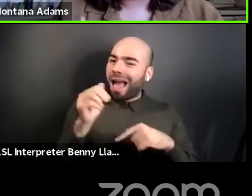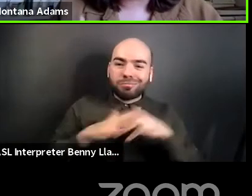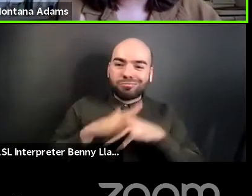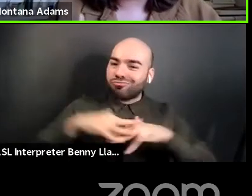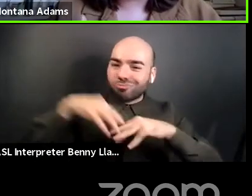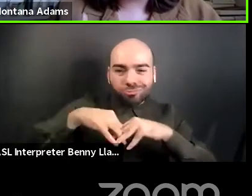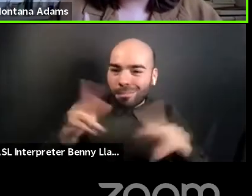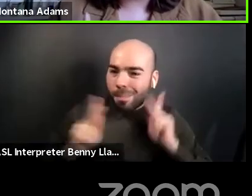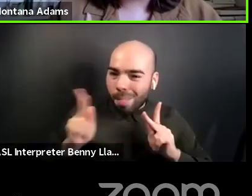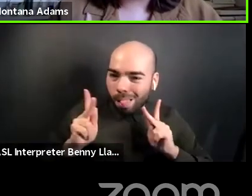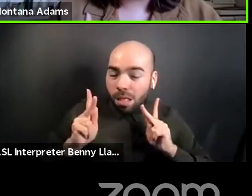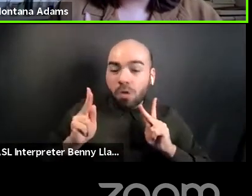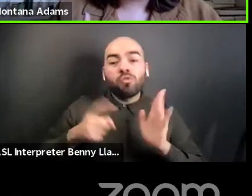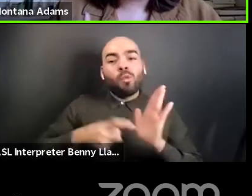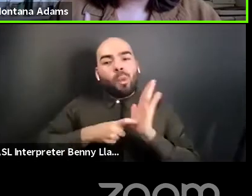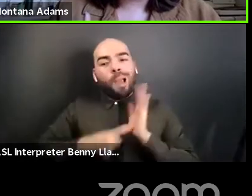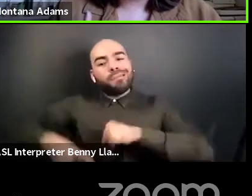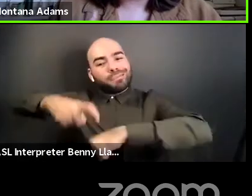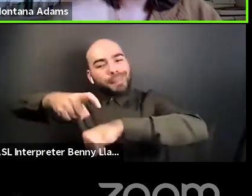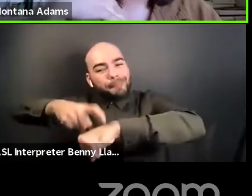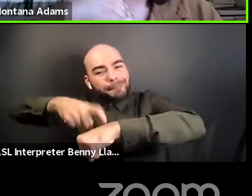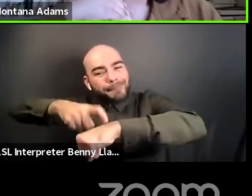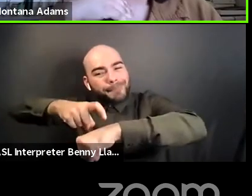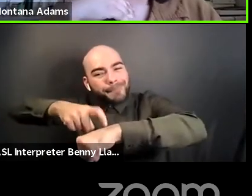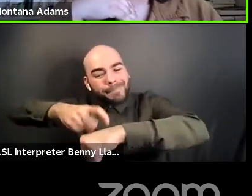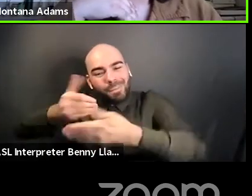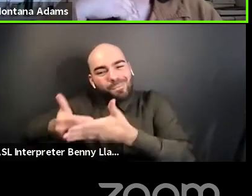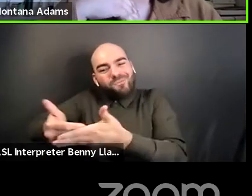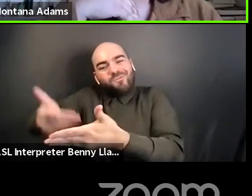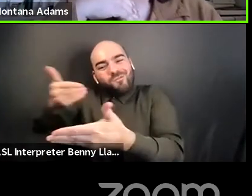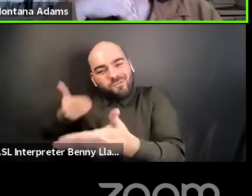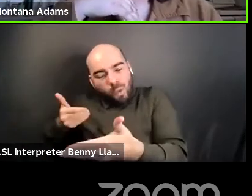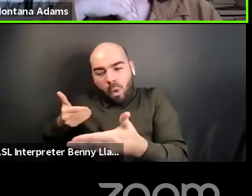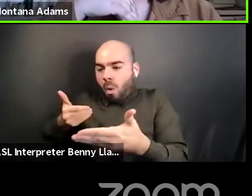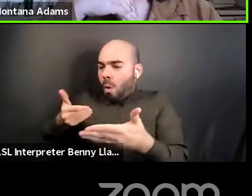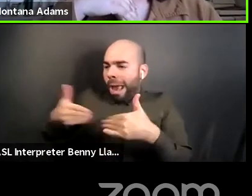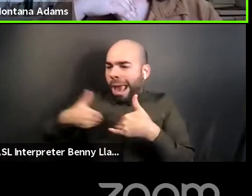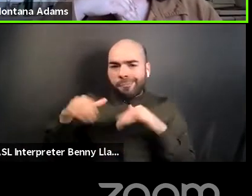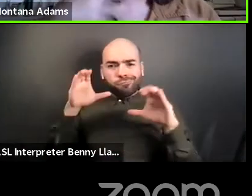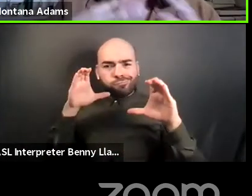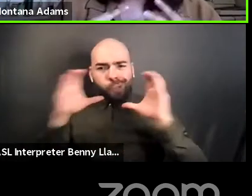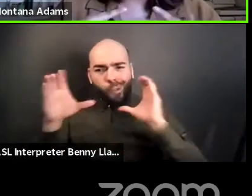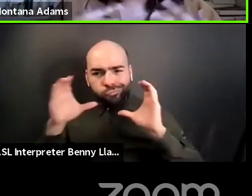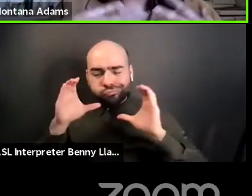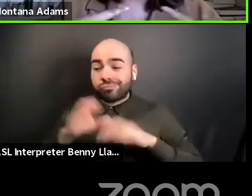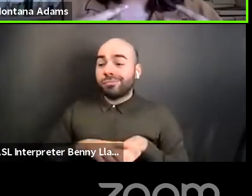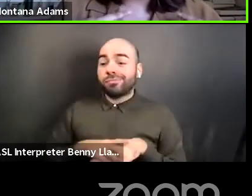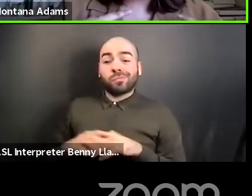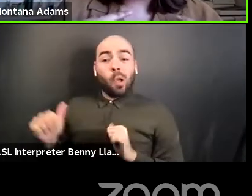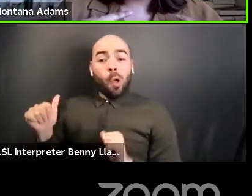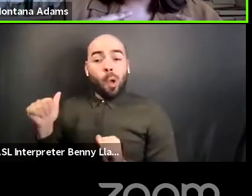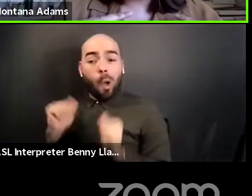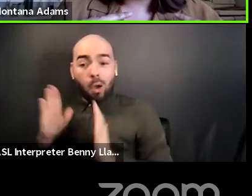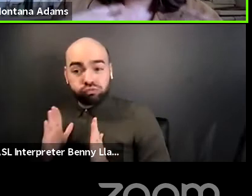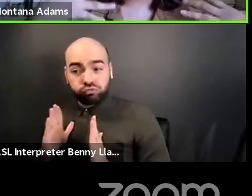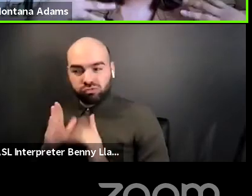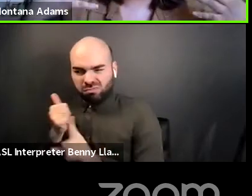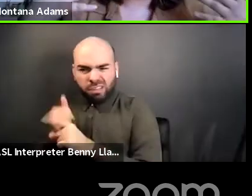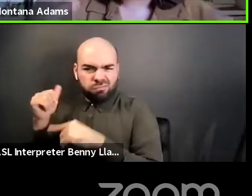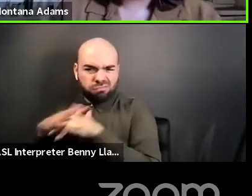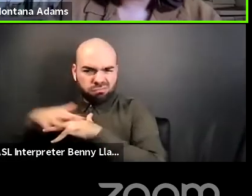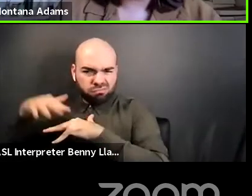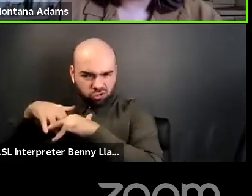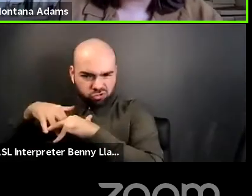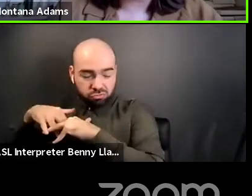needs to be that amount of time for there to be like a communication in between the artist, the Indigenous artist, and